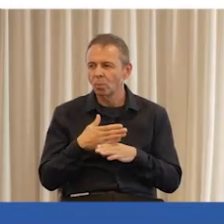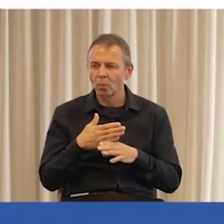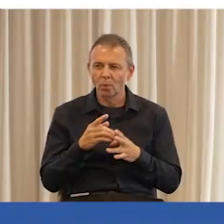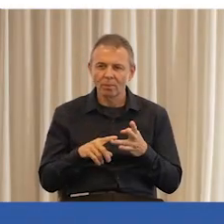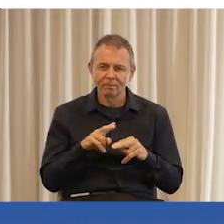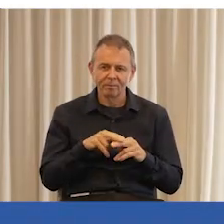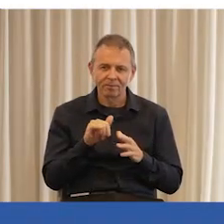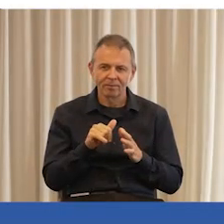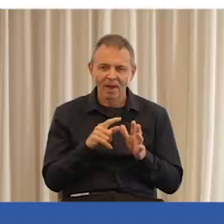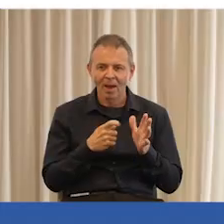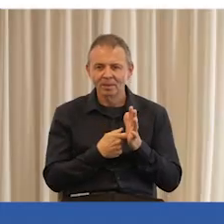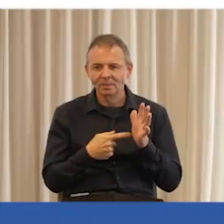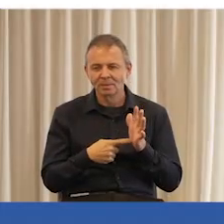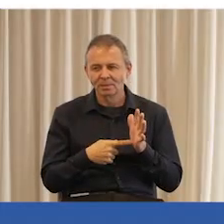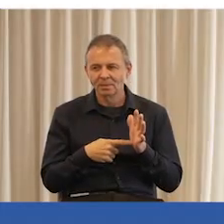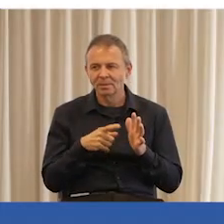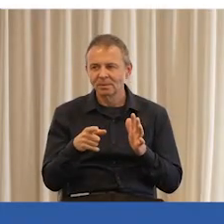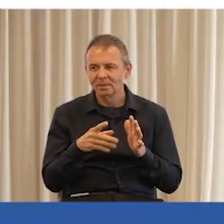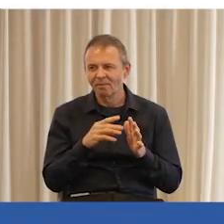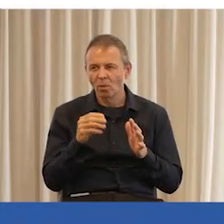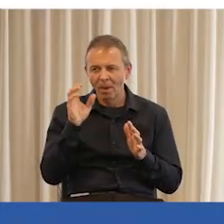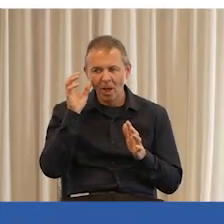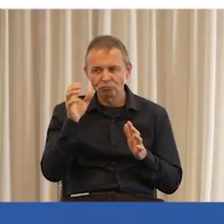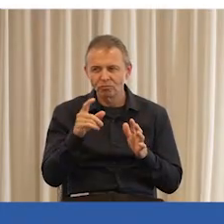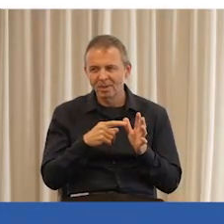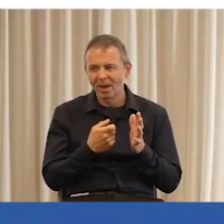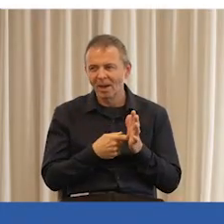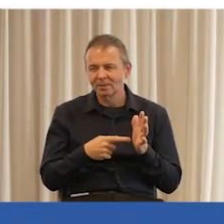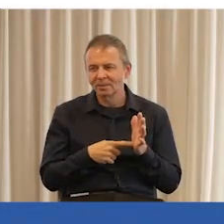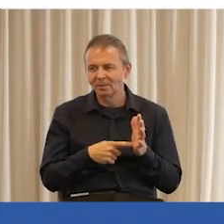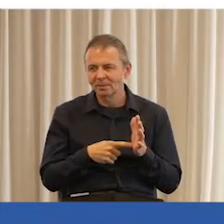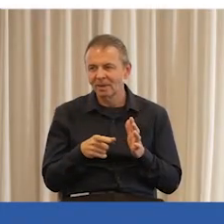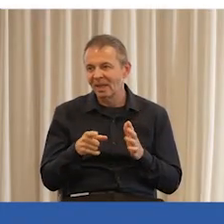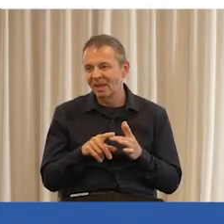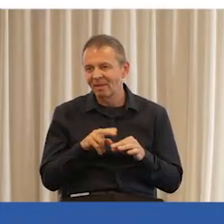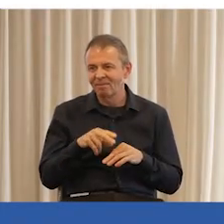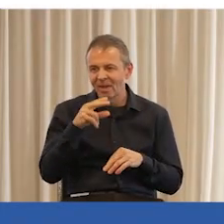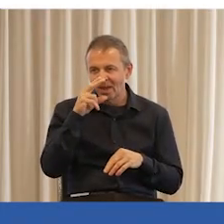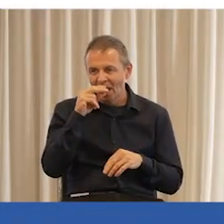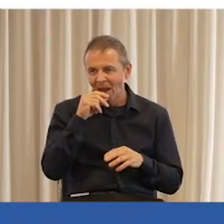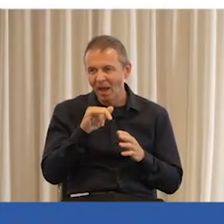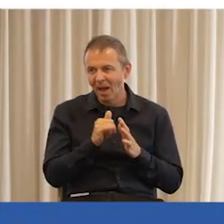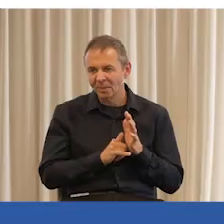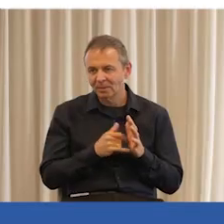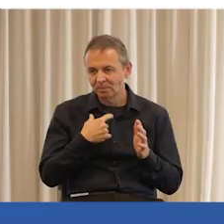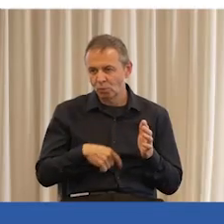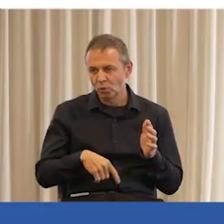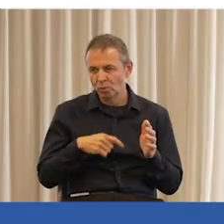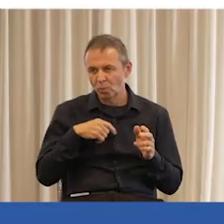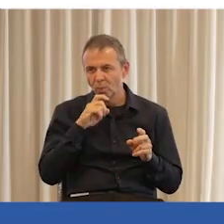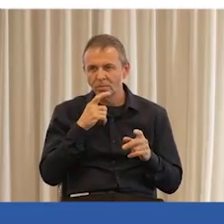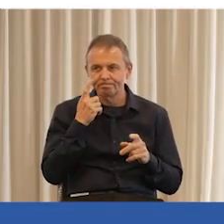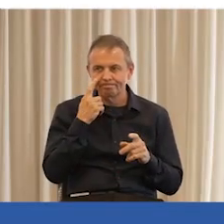I guess if you're a young artist, you go and look at arts organisations and think, where are the typical opportunities? So Work of